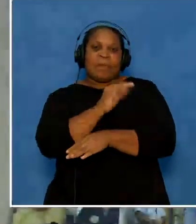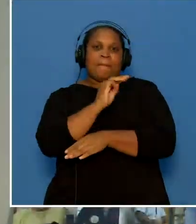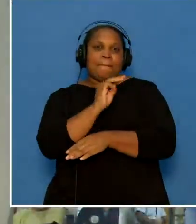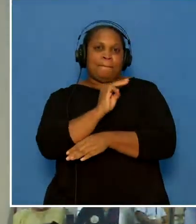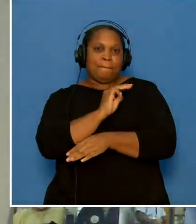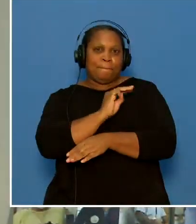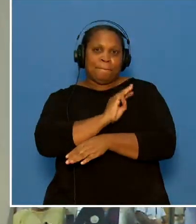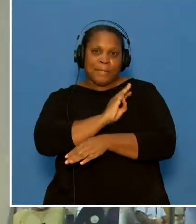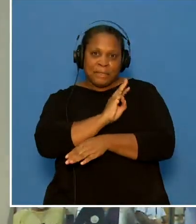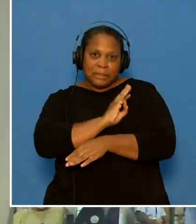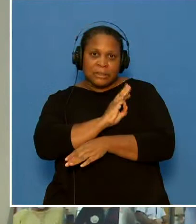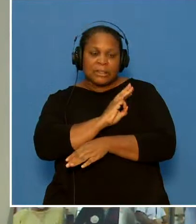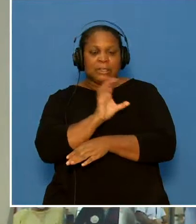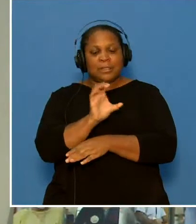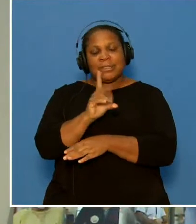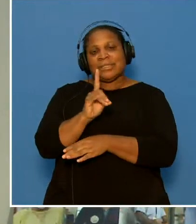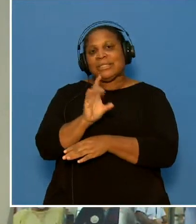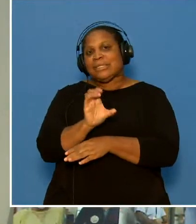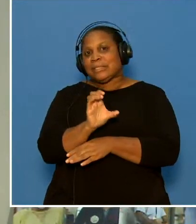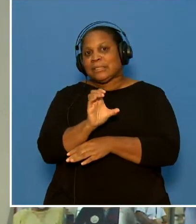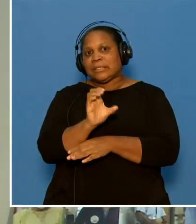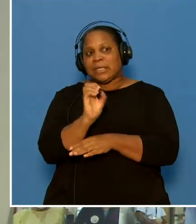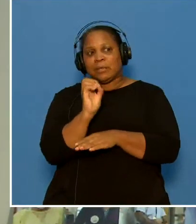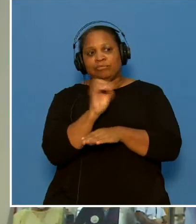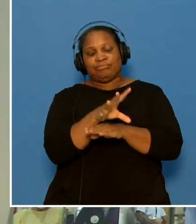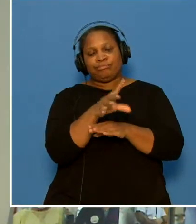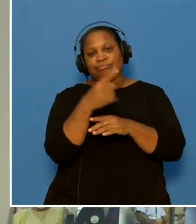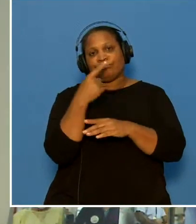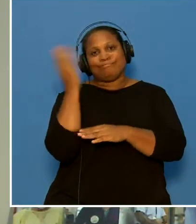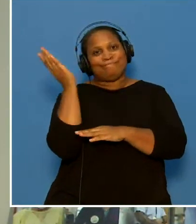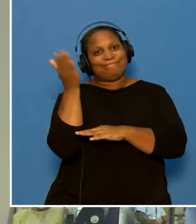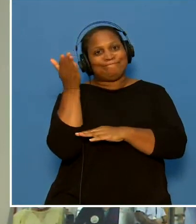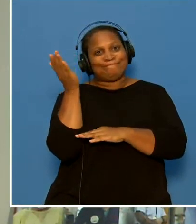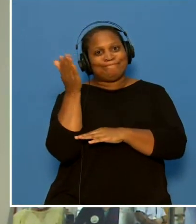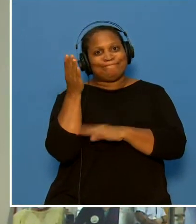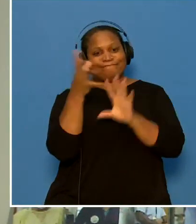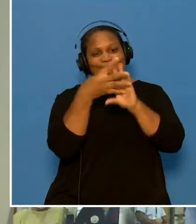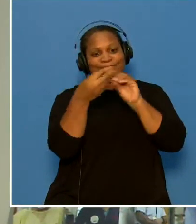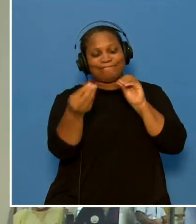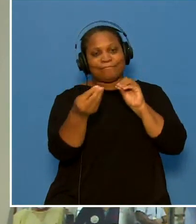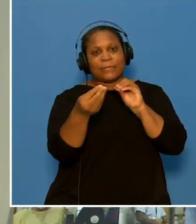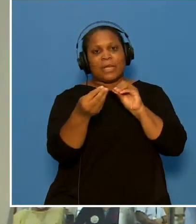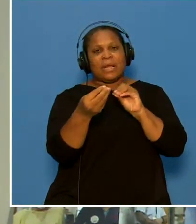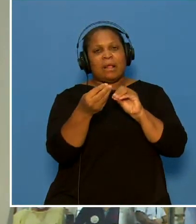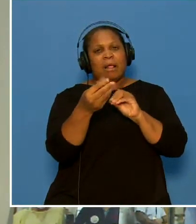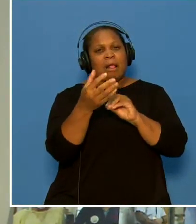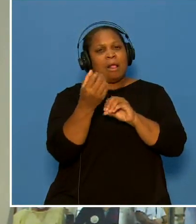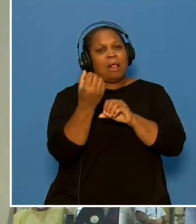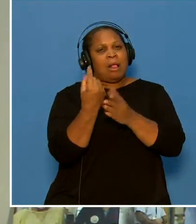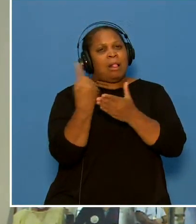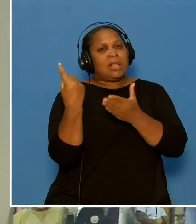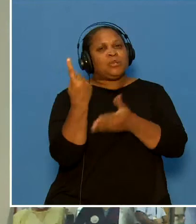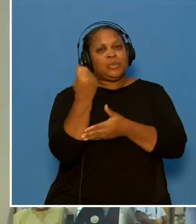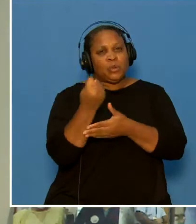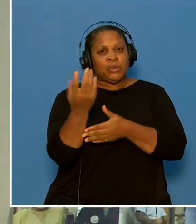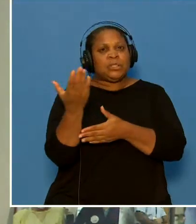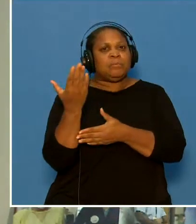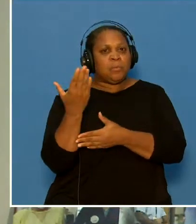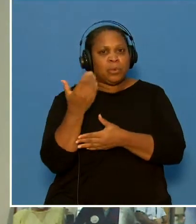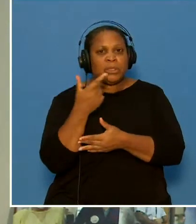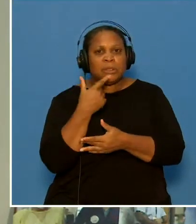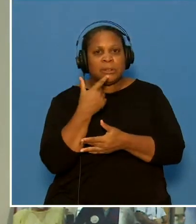the CDC released a statement. Matter of fact, last Tuesday morning, they released a